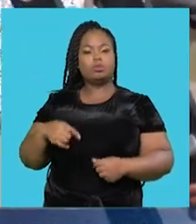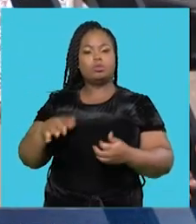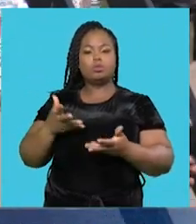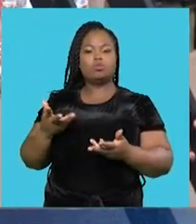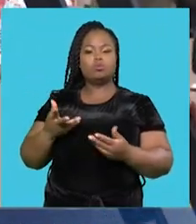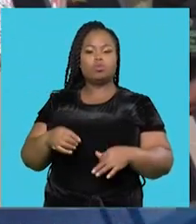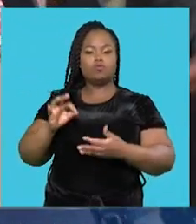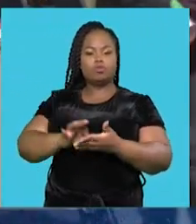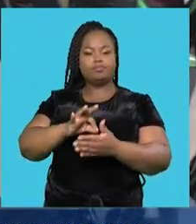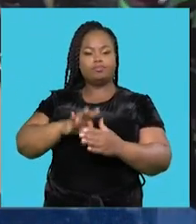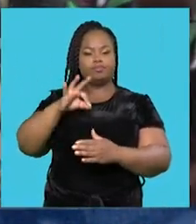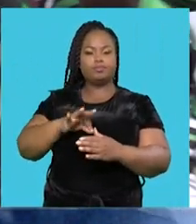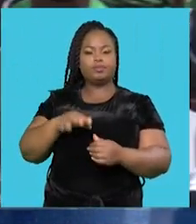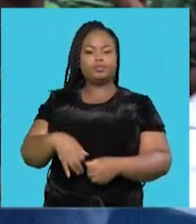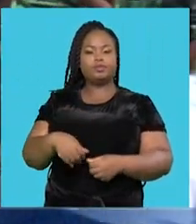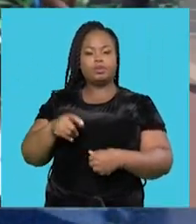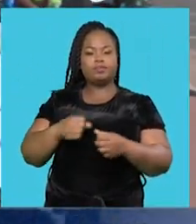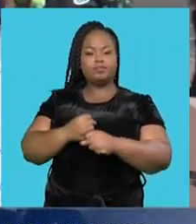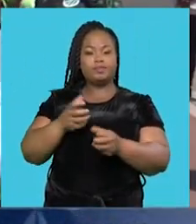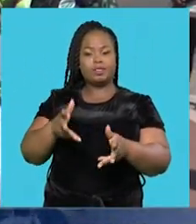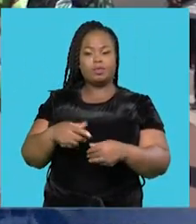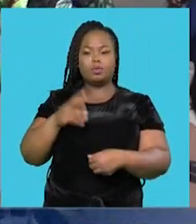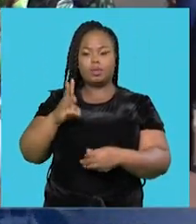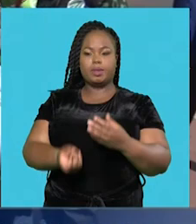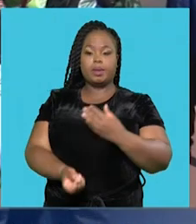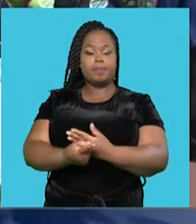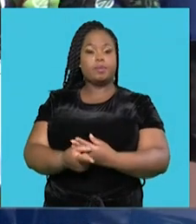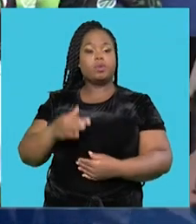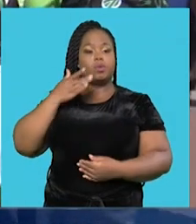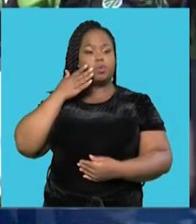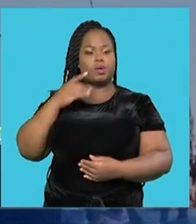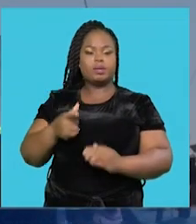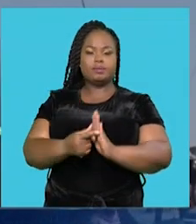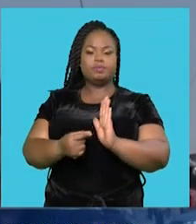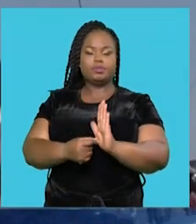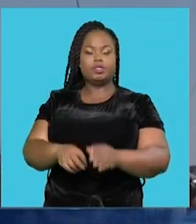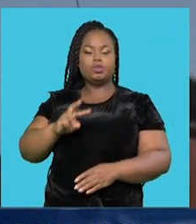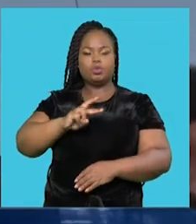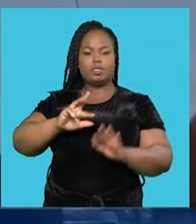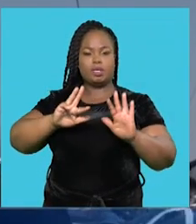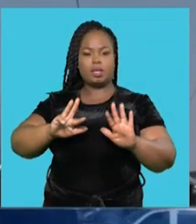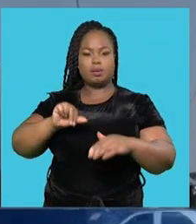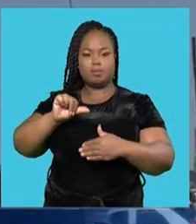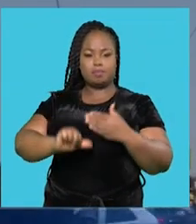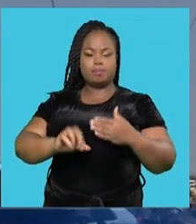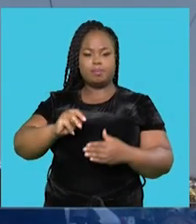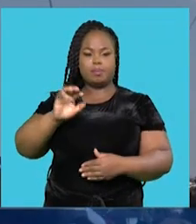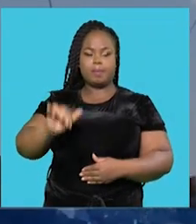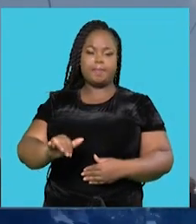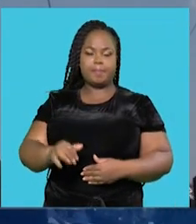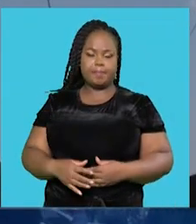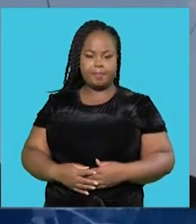tsa mogatshetsong ya dikgetho tsa naga tse tlulong go kena motšheng ka la 29 kgweding ya motsheanong